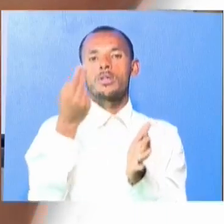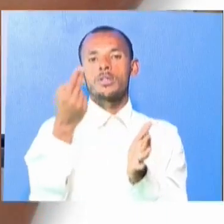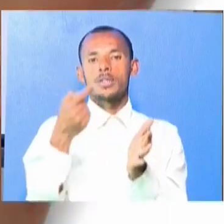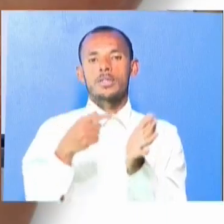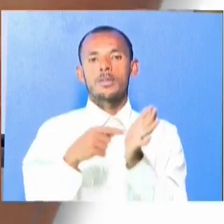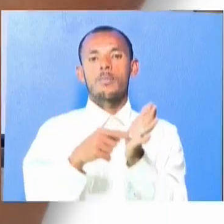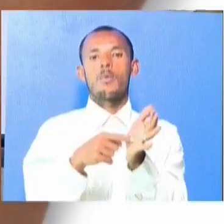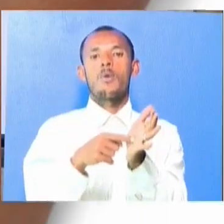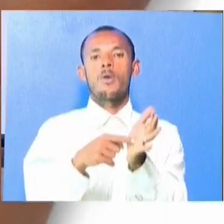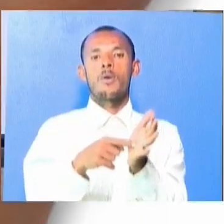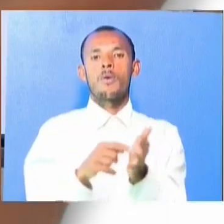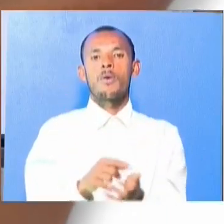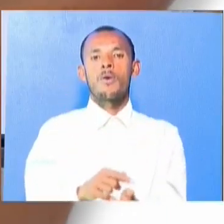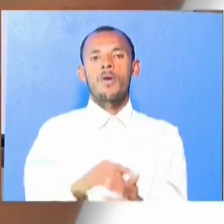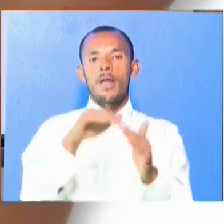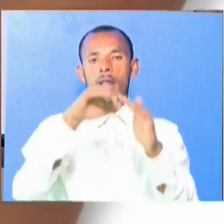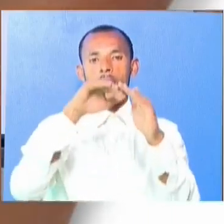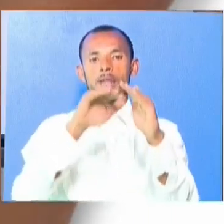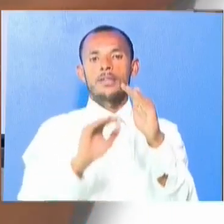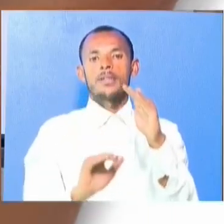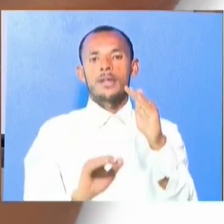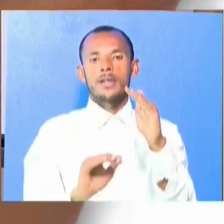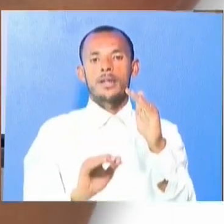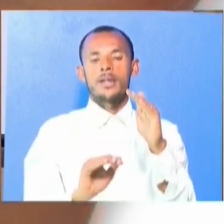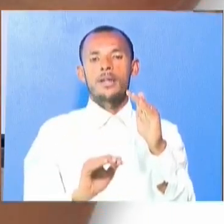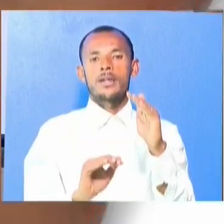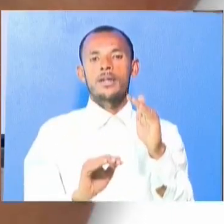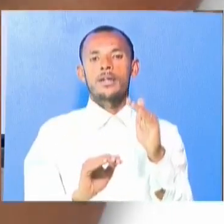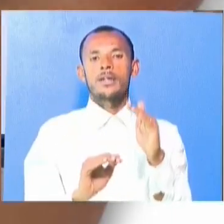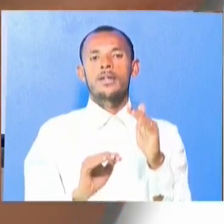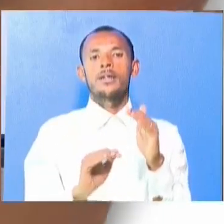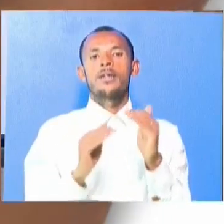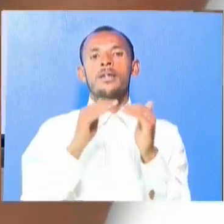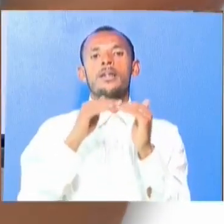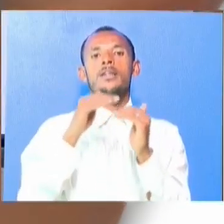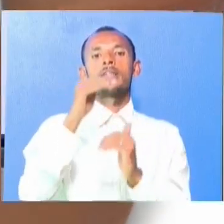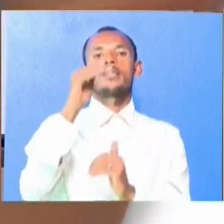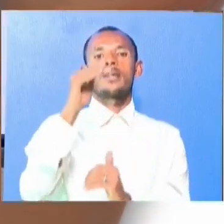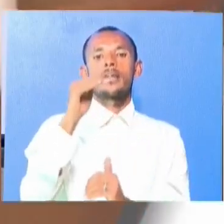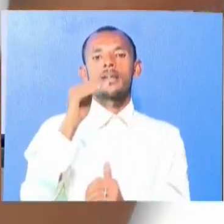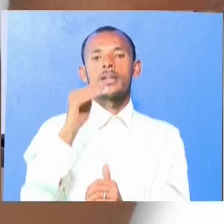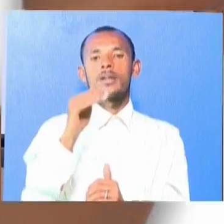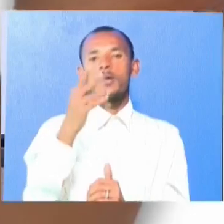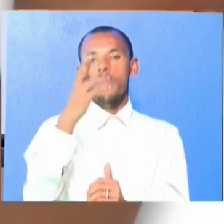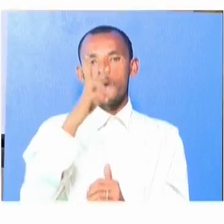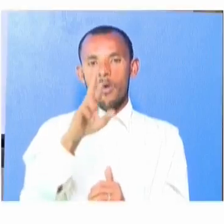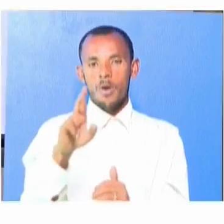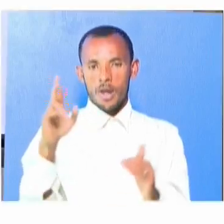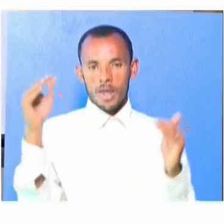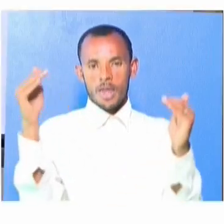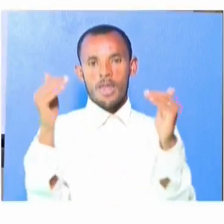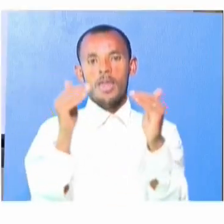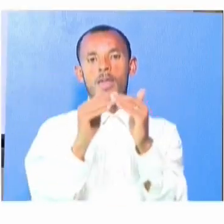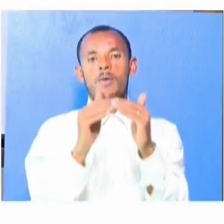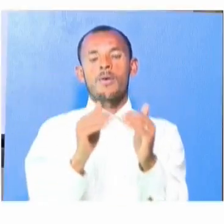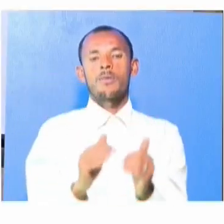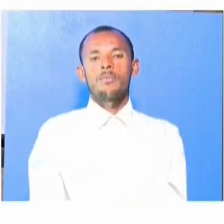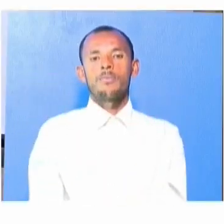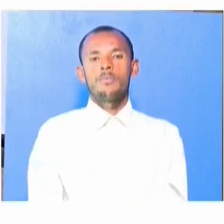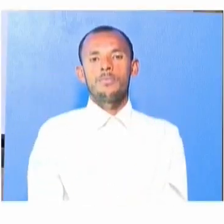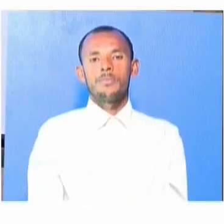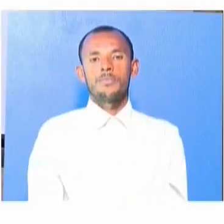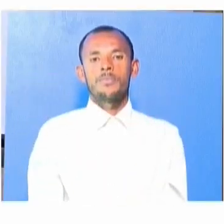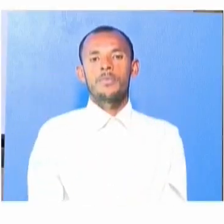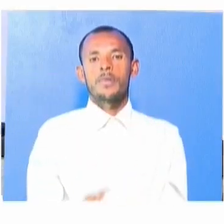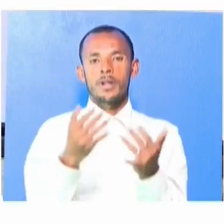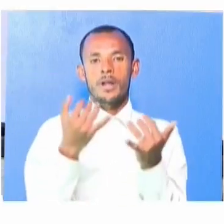symbols less than, greater than, or equal.